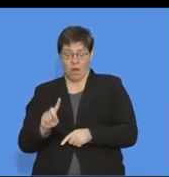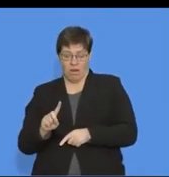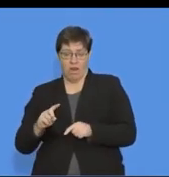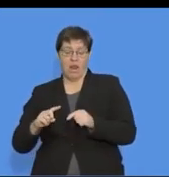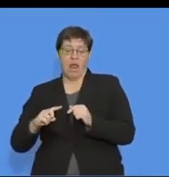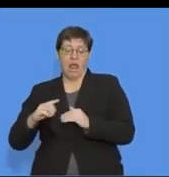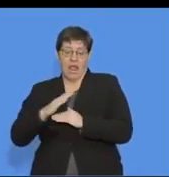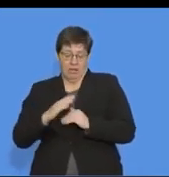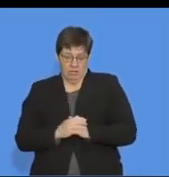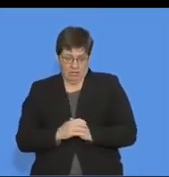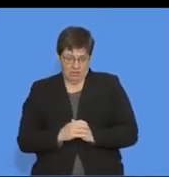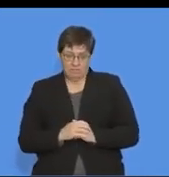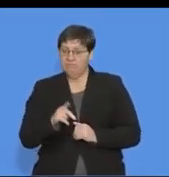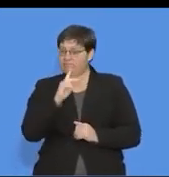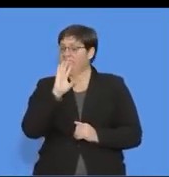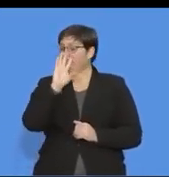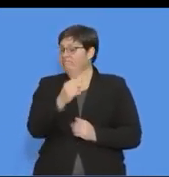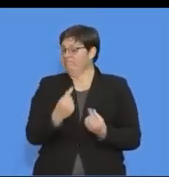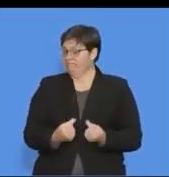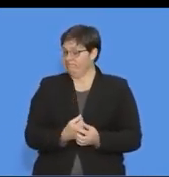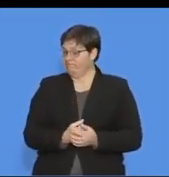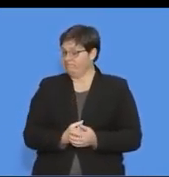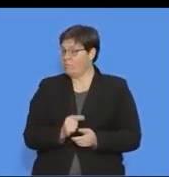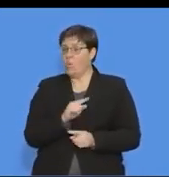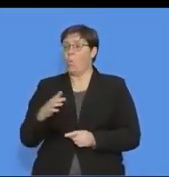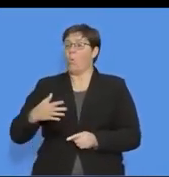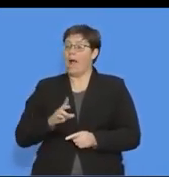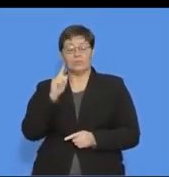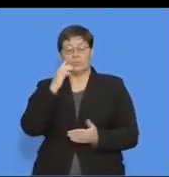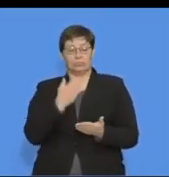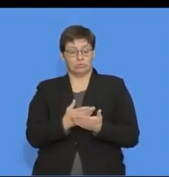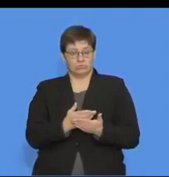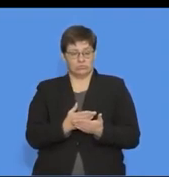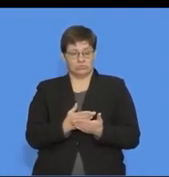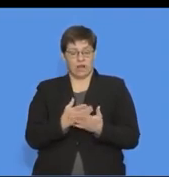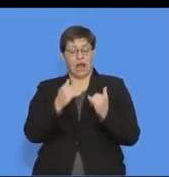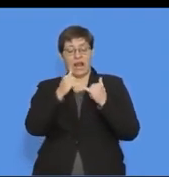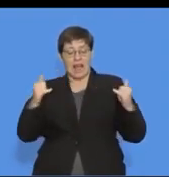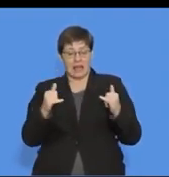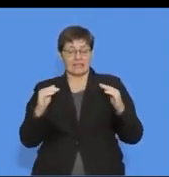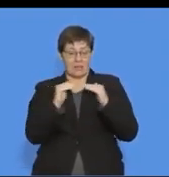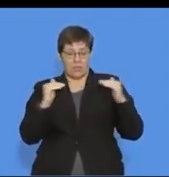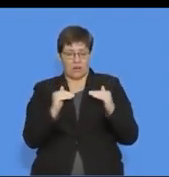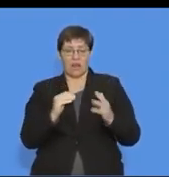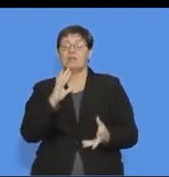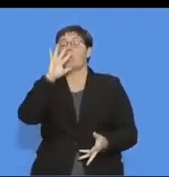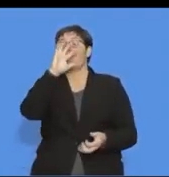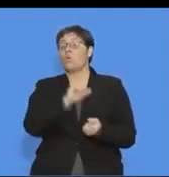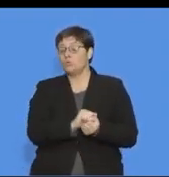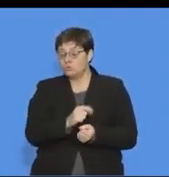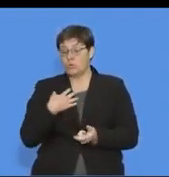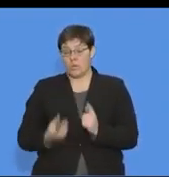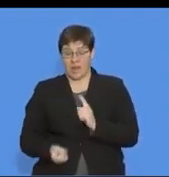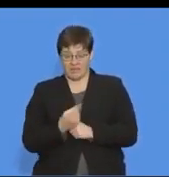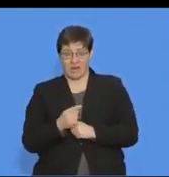what they are actually asking you to do. Not that they want you to prove the lines are equal. No, that's a conclusion you're gonna draw